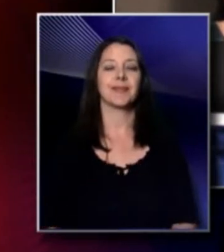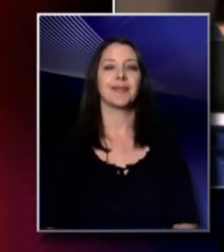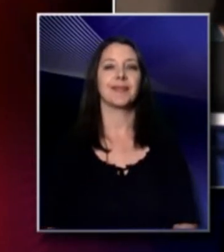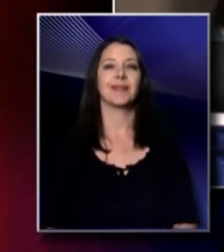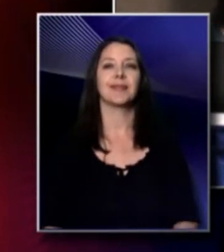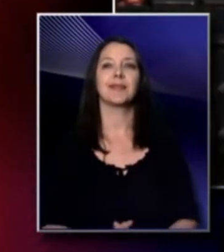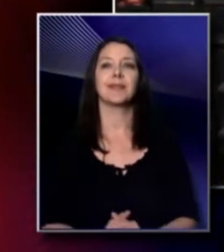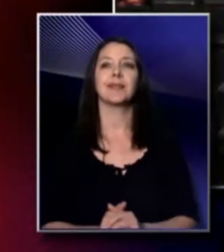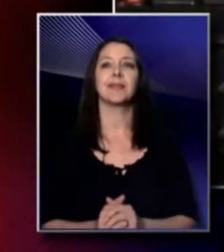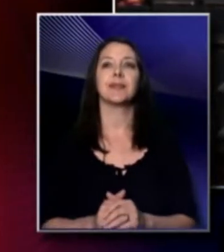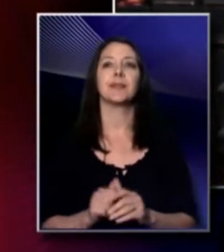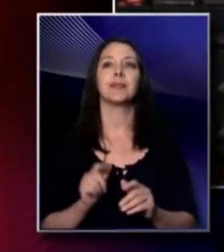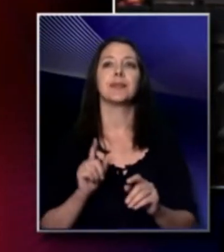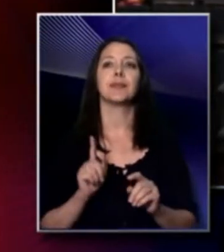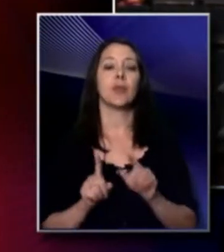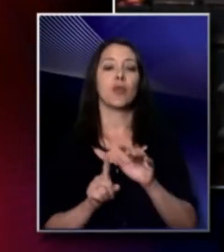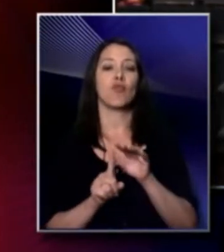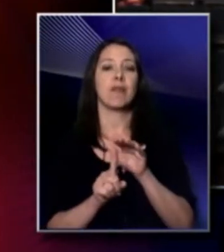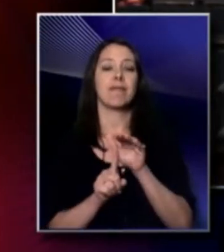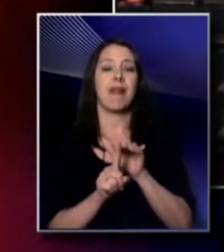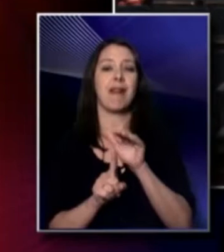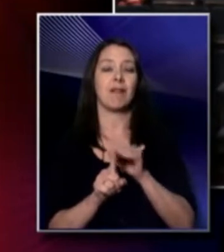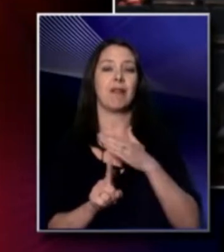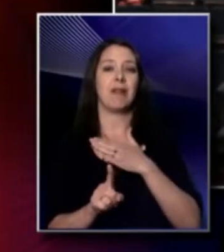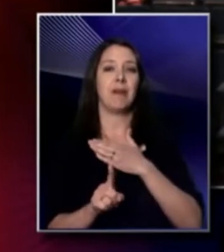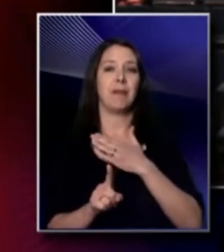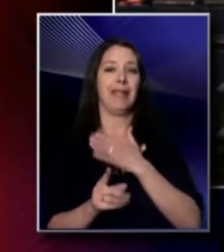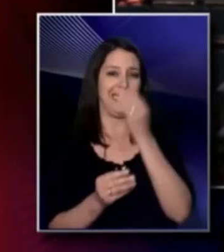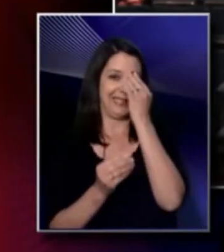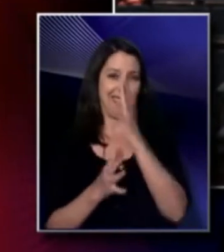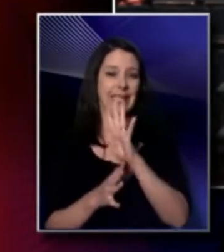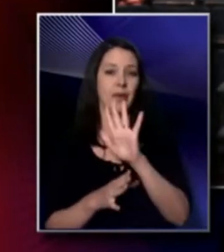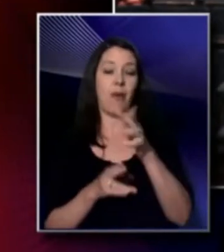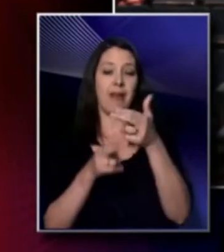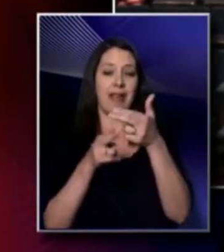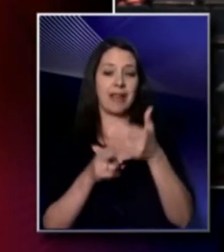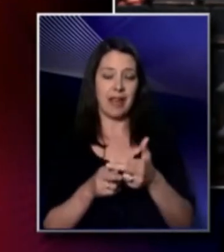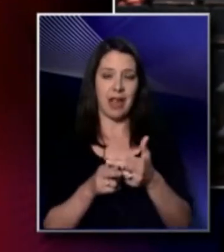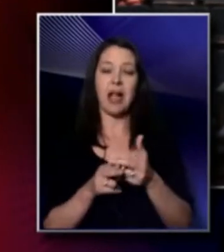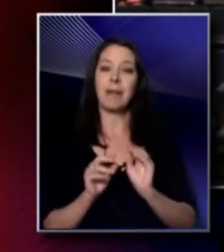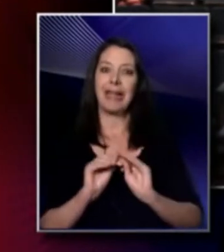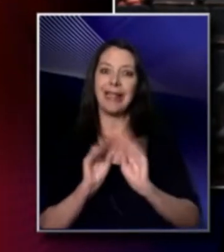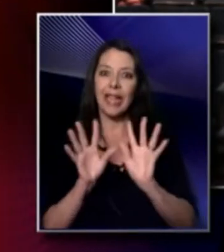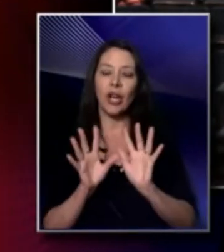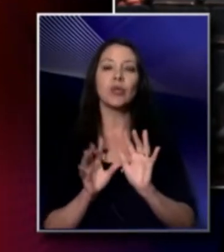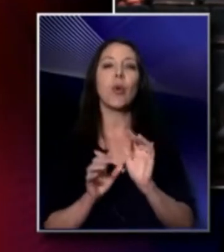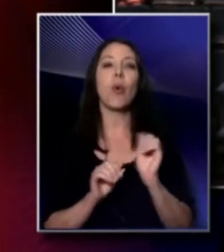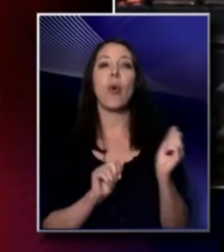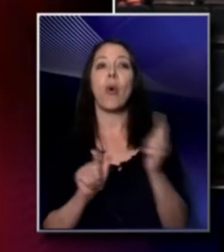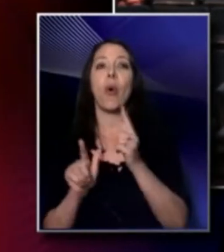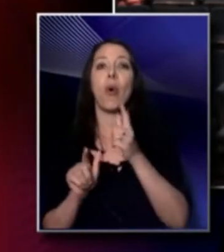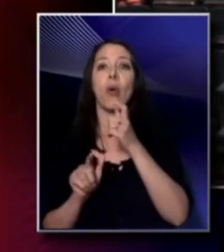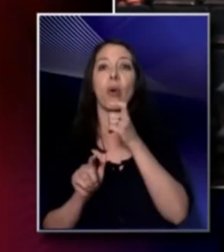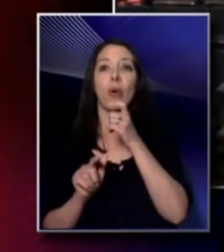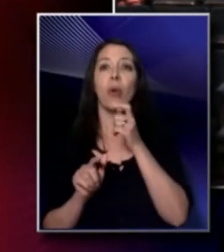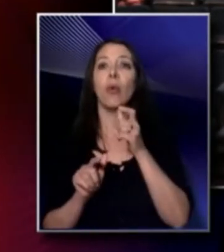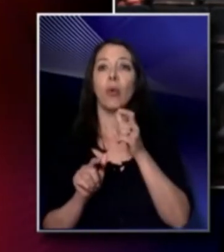Just a reminder, state your name clearly so everyone knows who's speaking, and